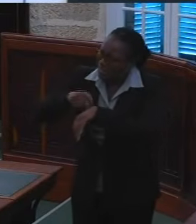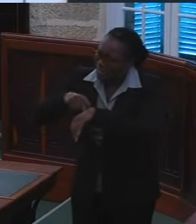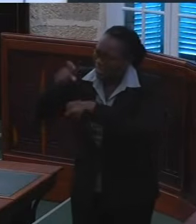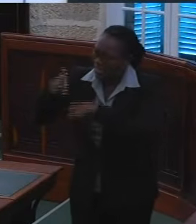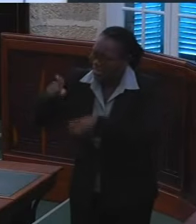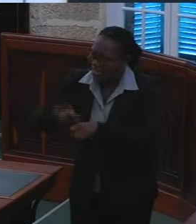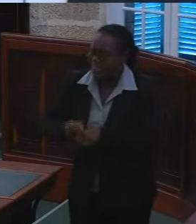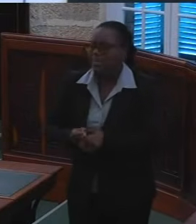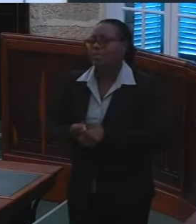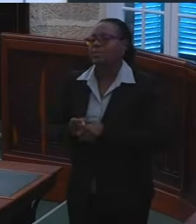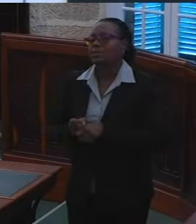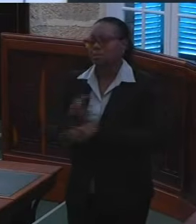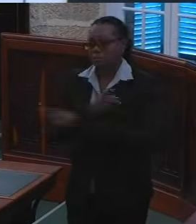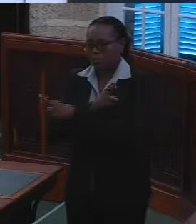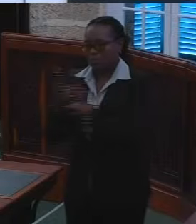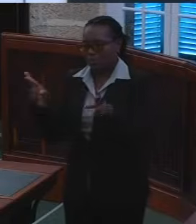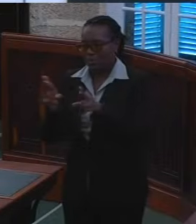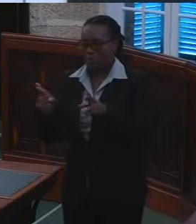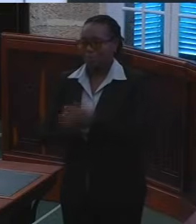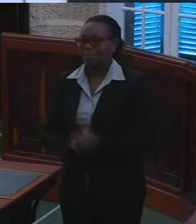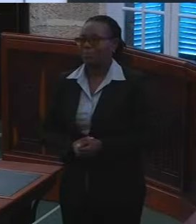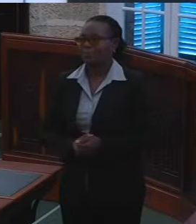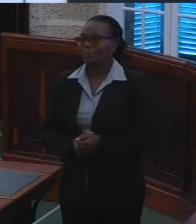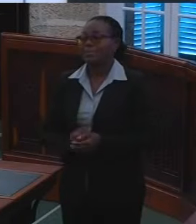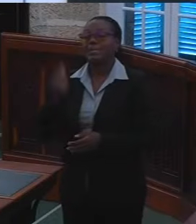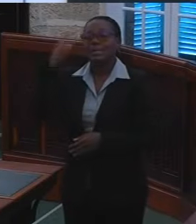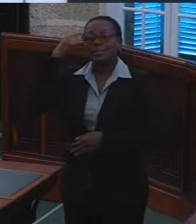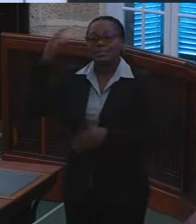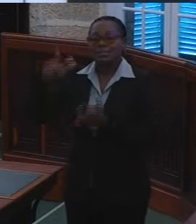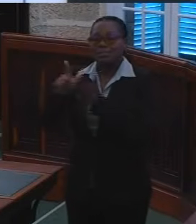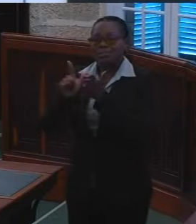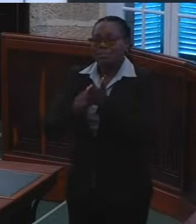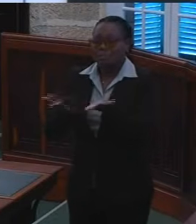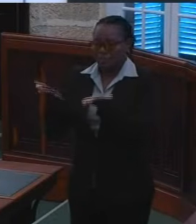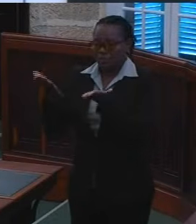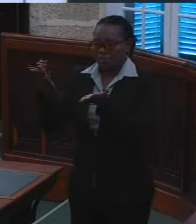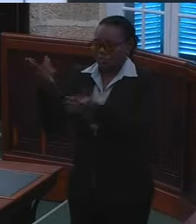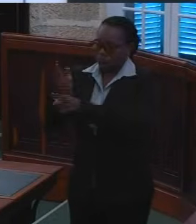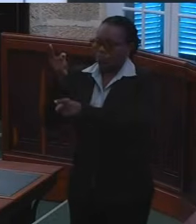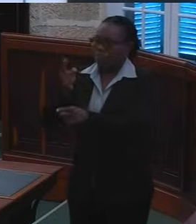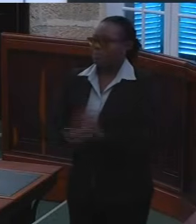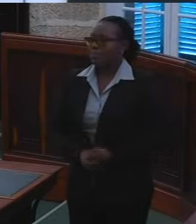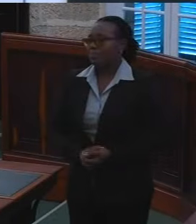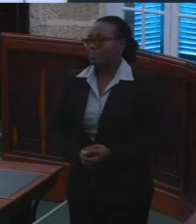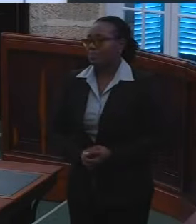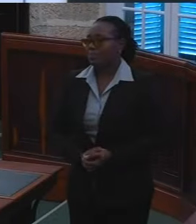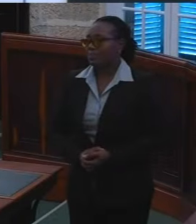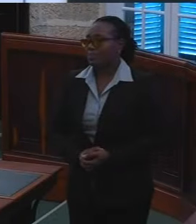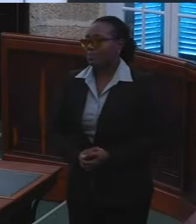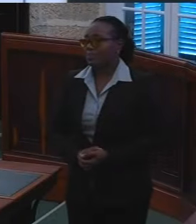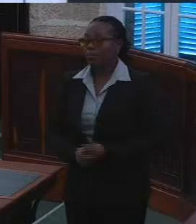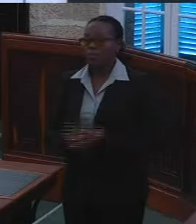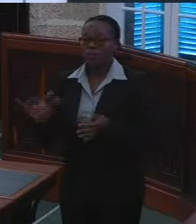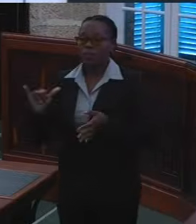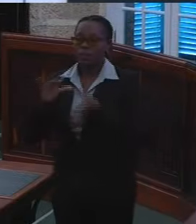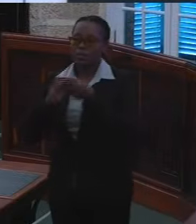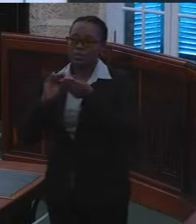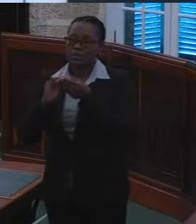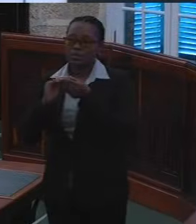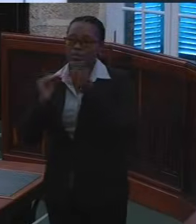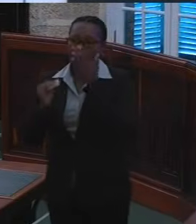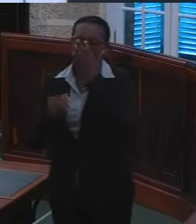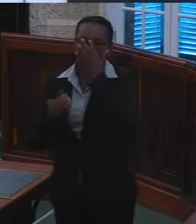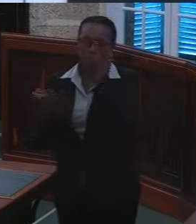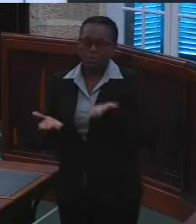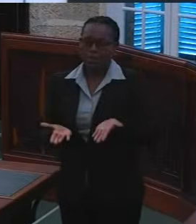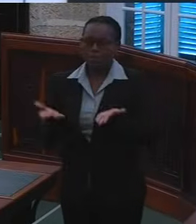this legislation got it right, Mr. Speaker, sir. I also say that this legislation, sir, locates us within a